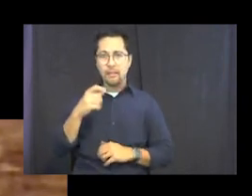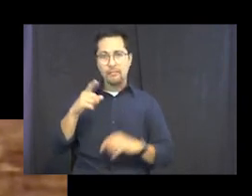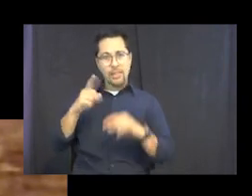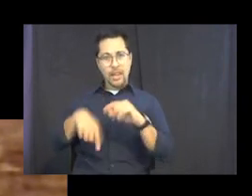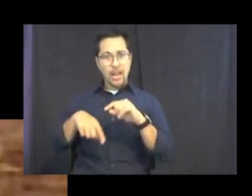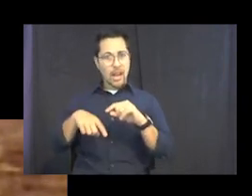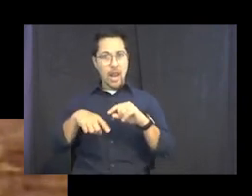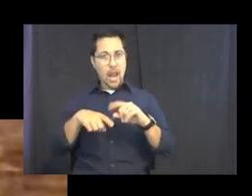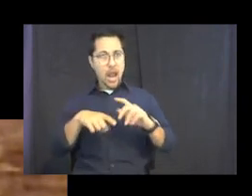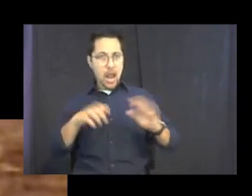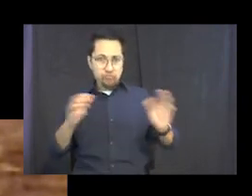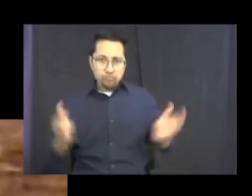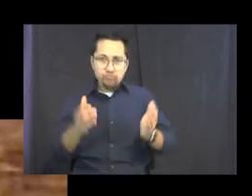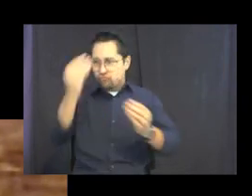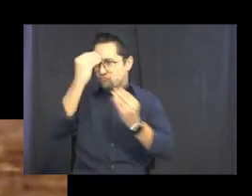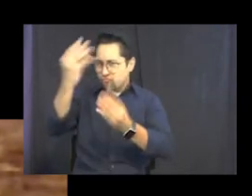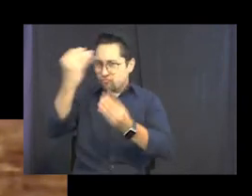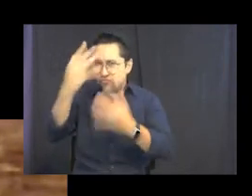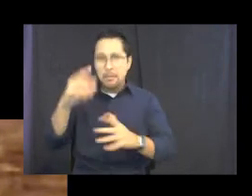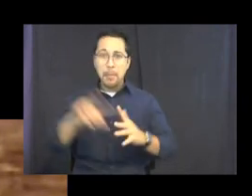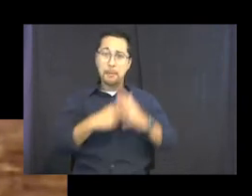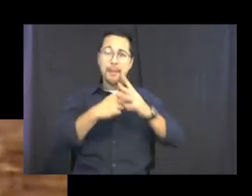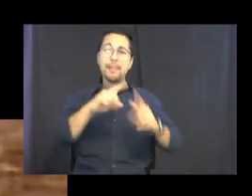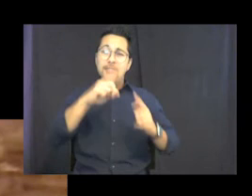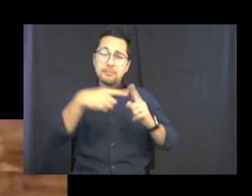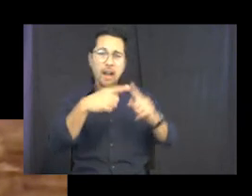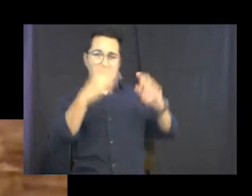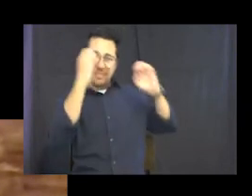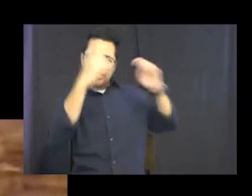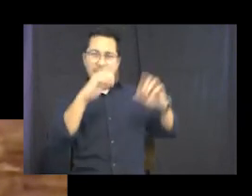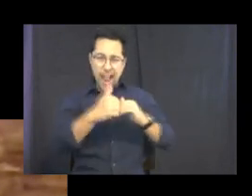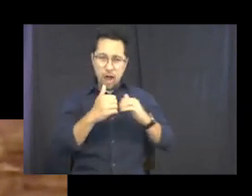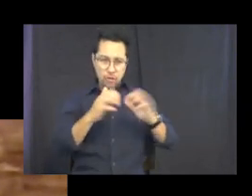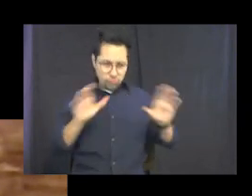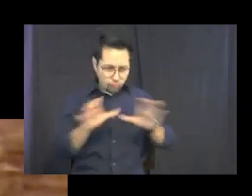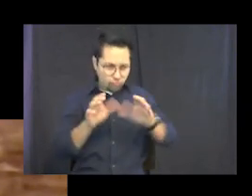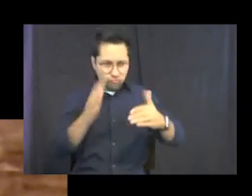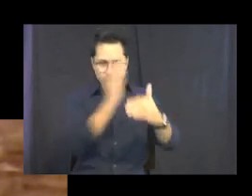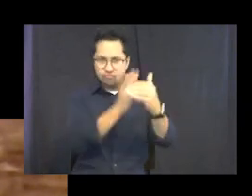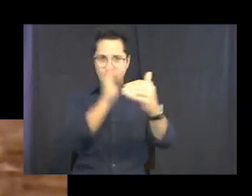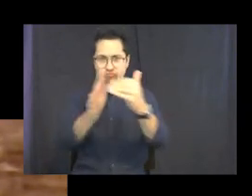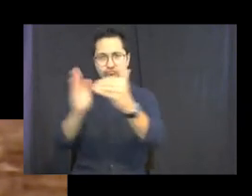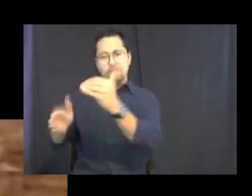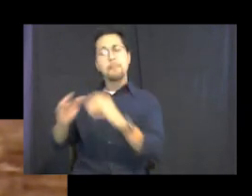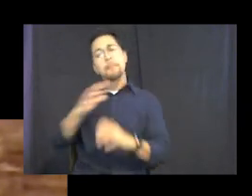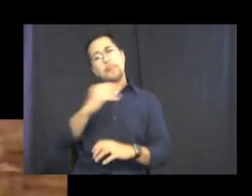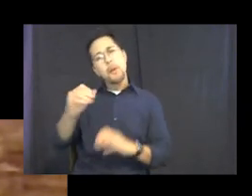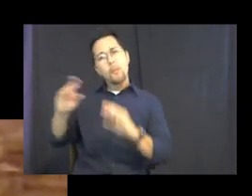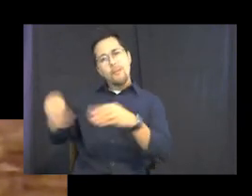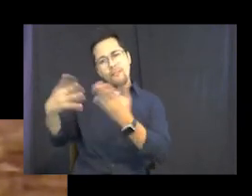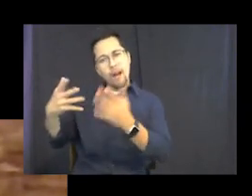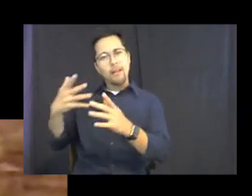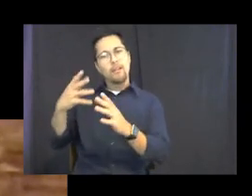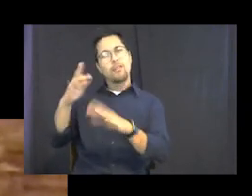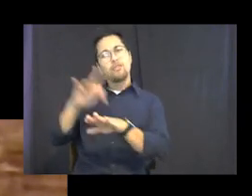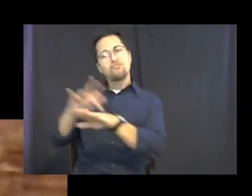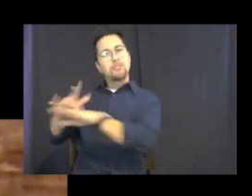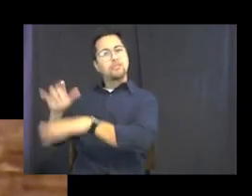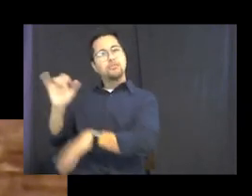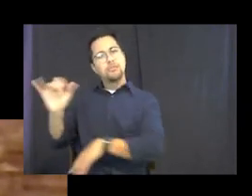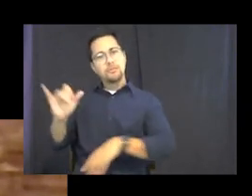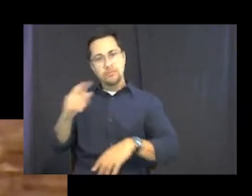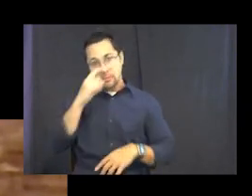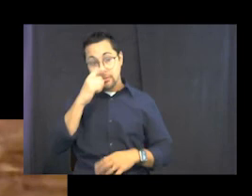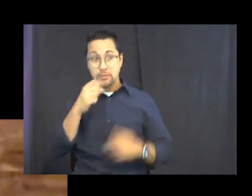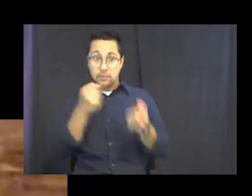do so in the beginning, it's all about educating them on how to get it done and giving them the resources as well, as a support coordinator